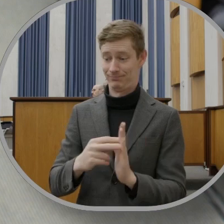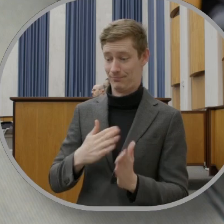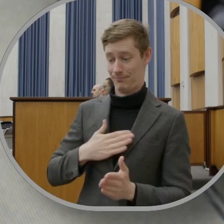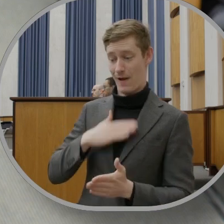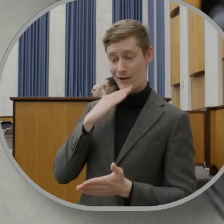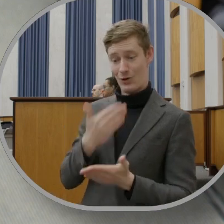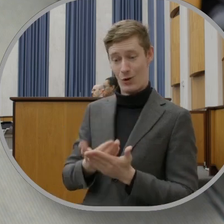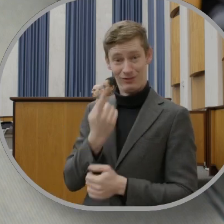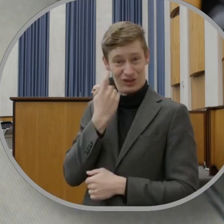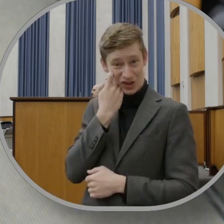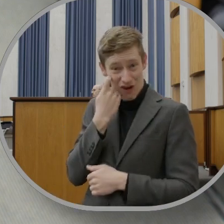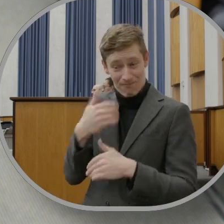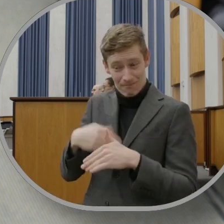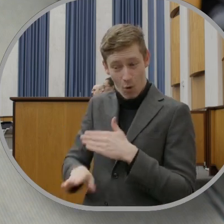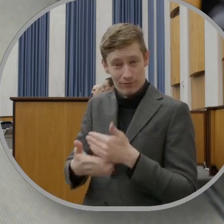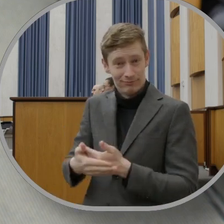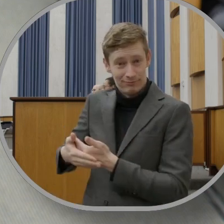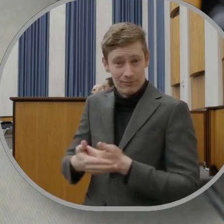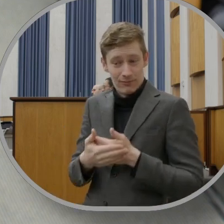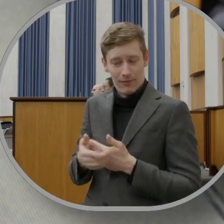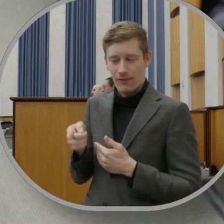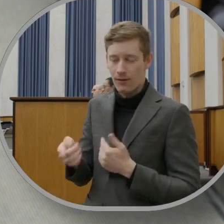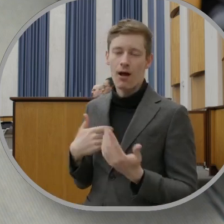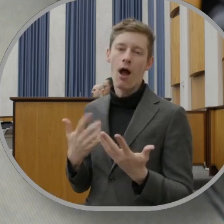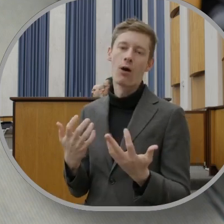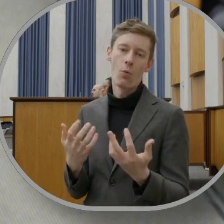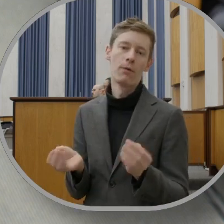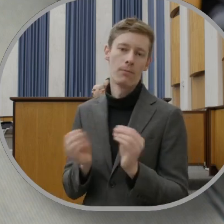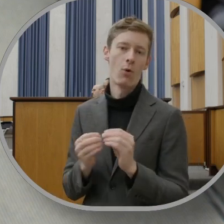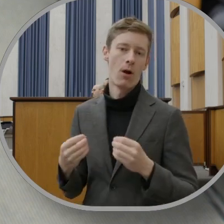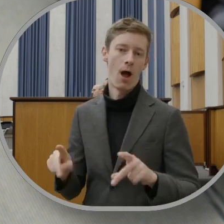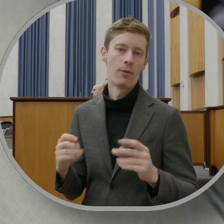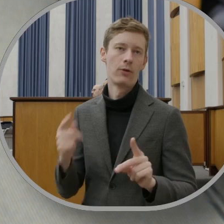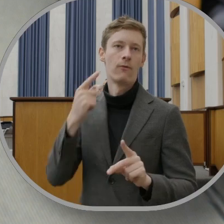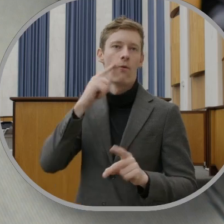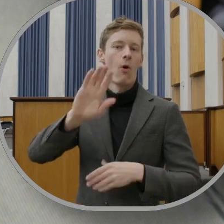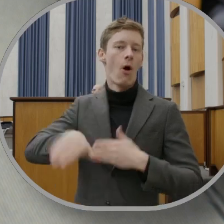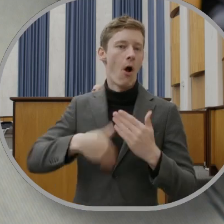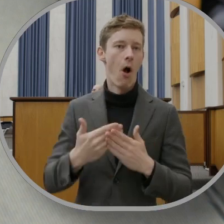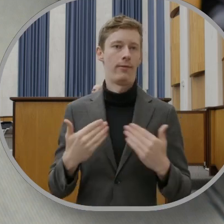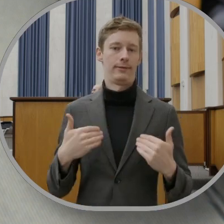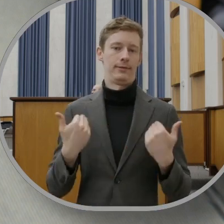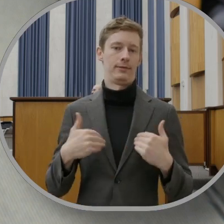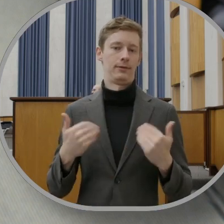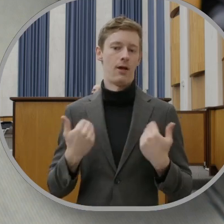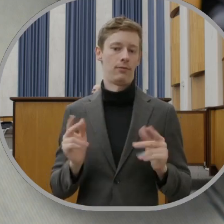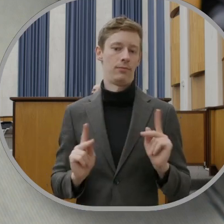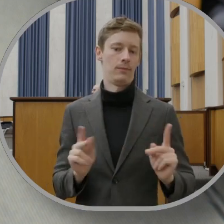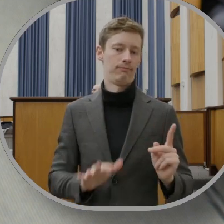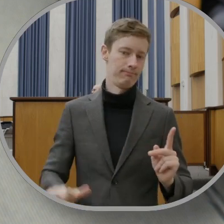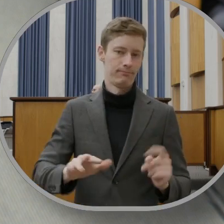daughter, but I also want more for all of Richmond's youngest residents. And trust me,